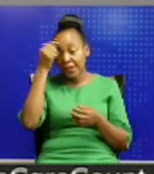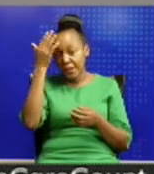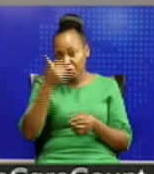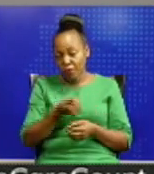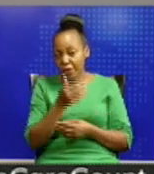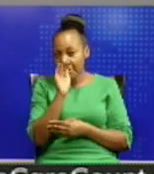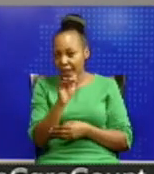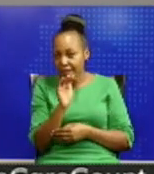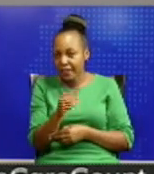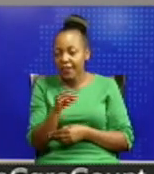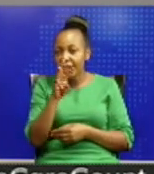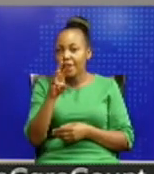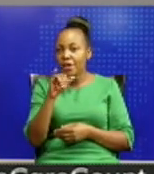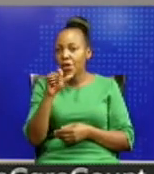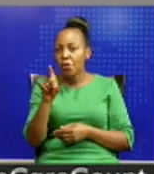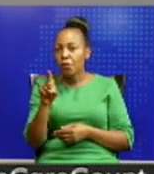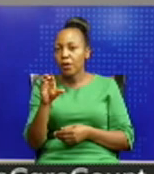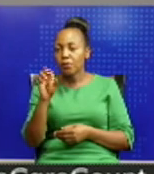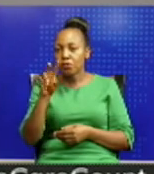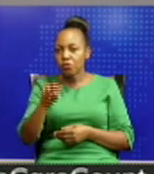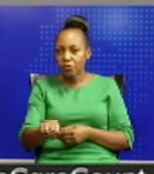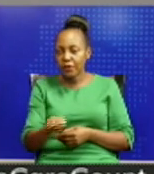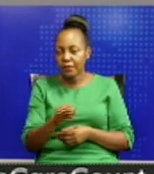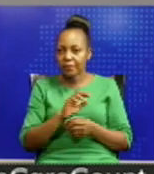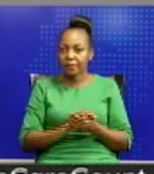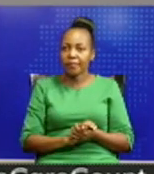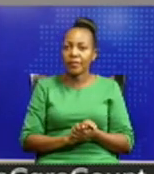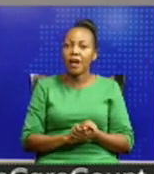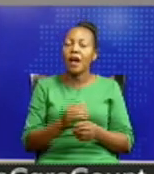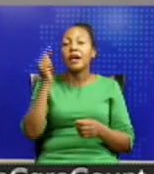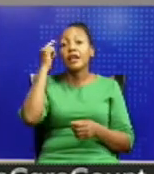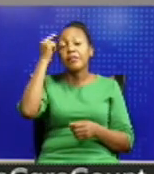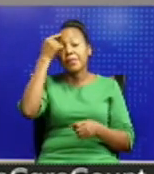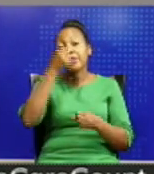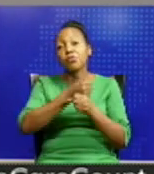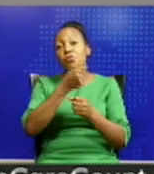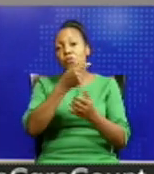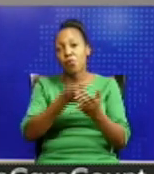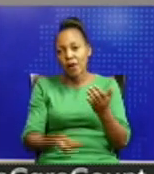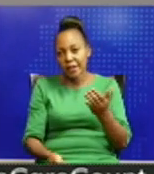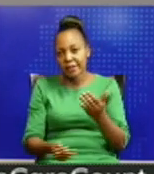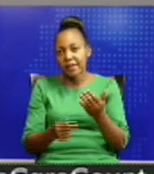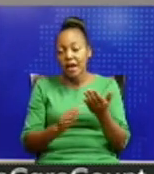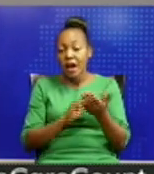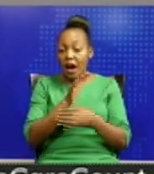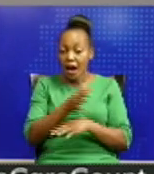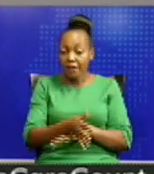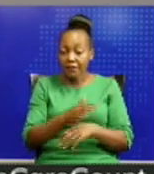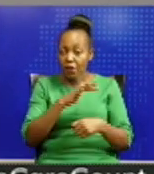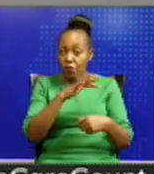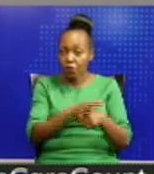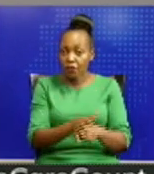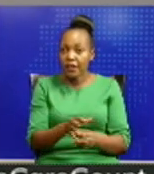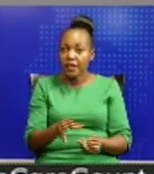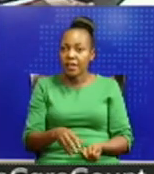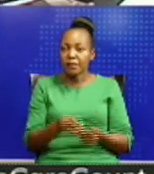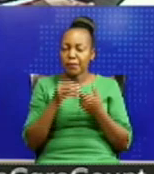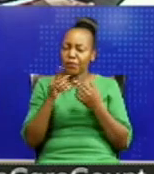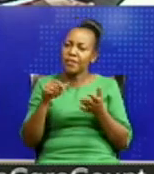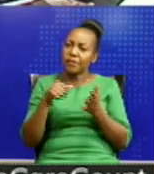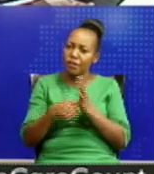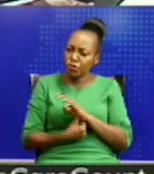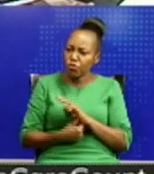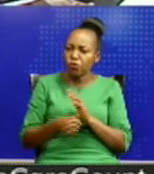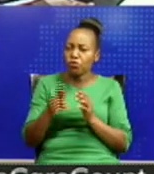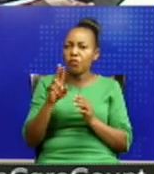task Wilson Senyoni with this next question that is very, very pertinent. What should government do in the post-COVID-19 recovery era, especially on this issue